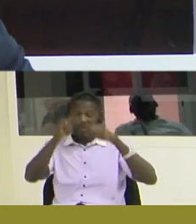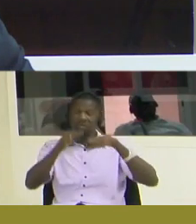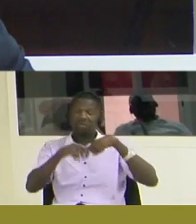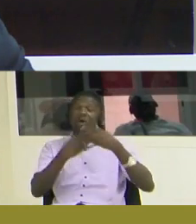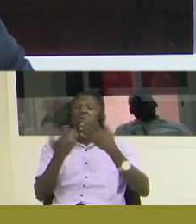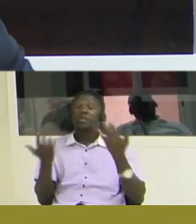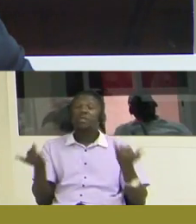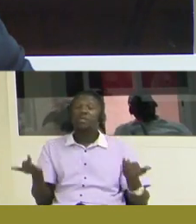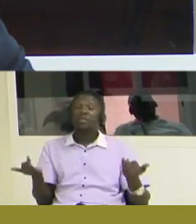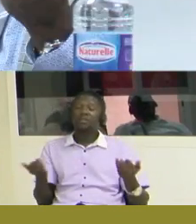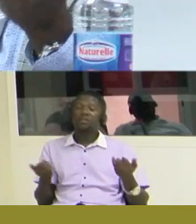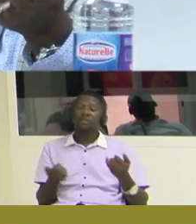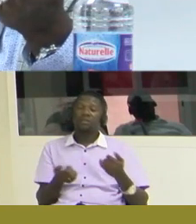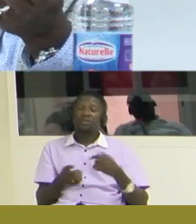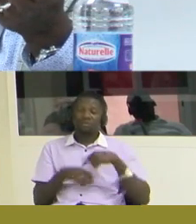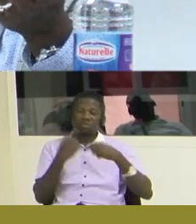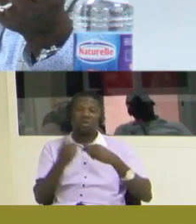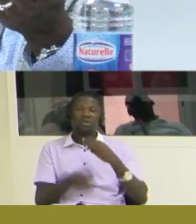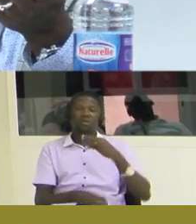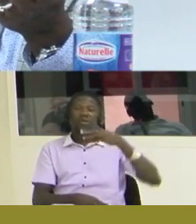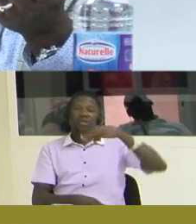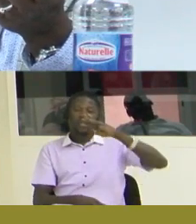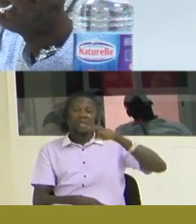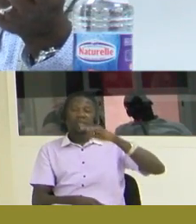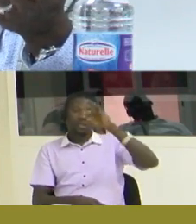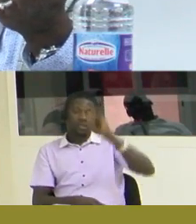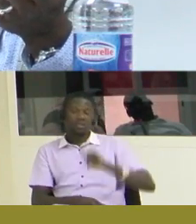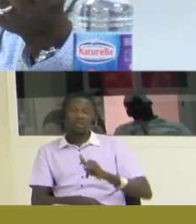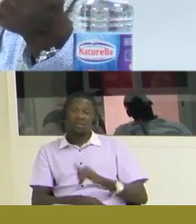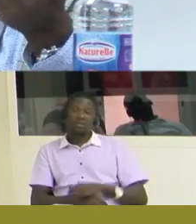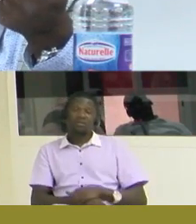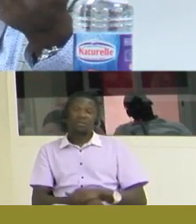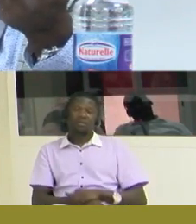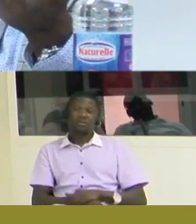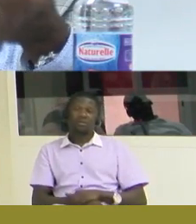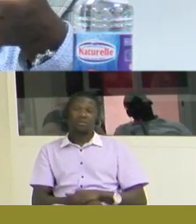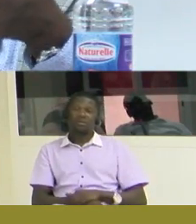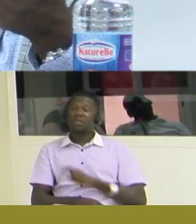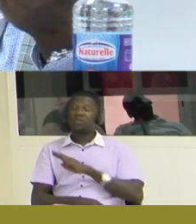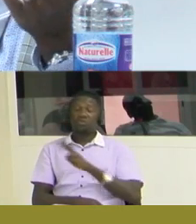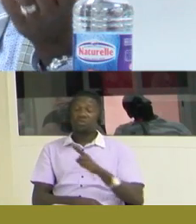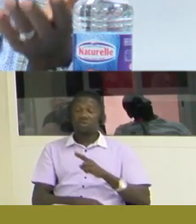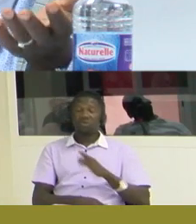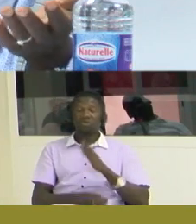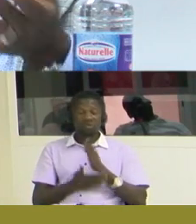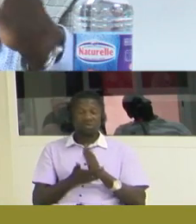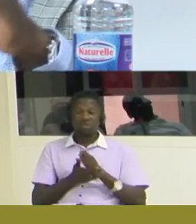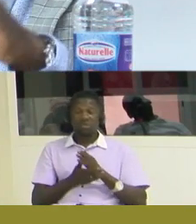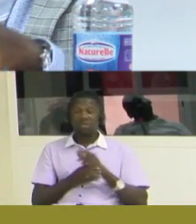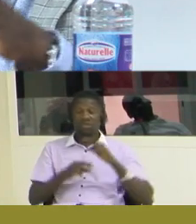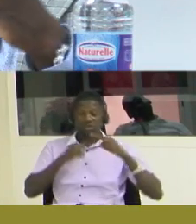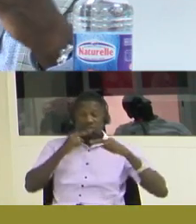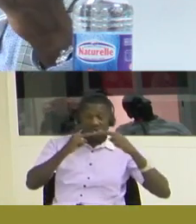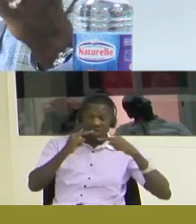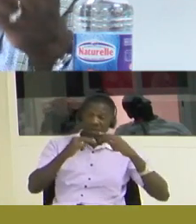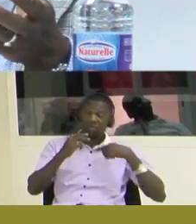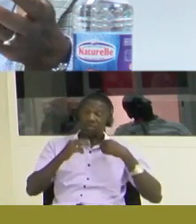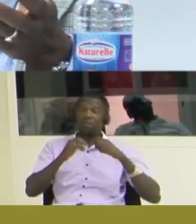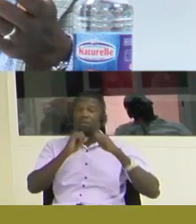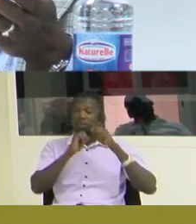13 years yes that is not really the story of a person who came into office just to remove a